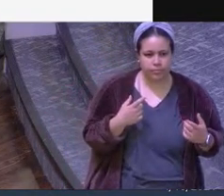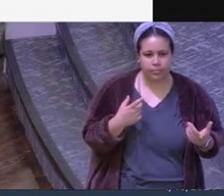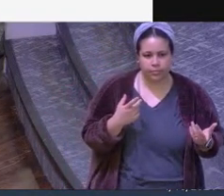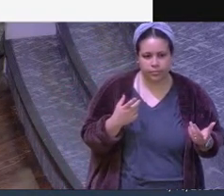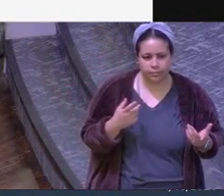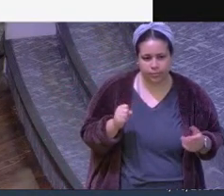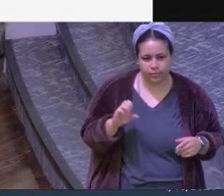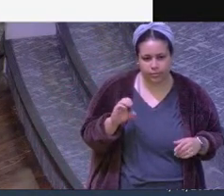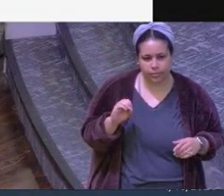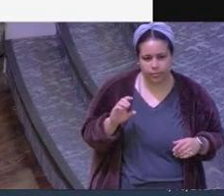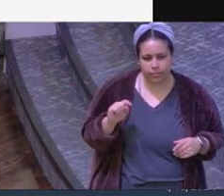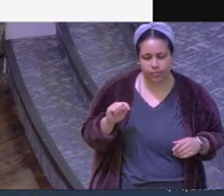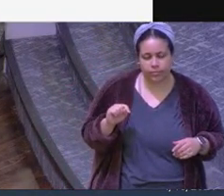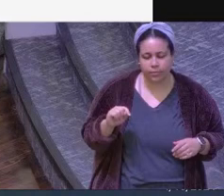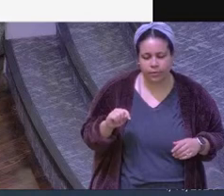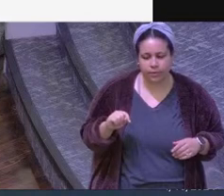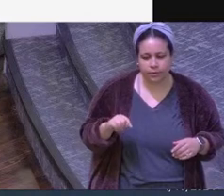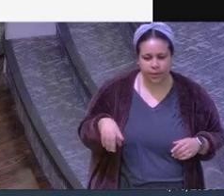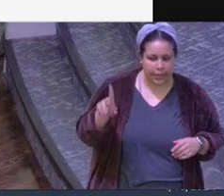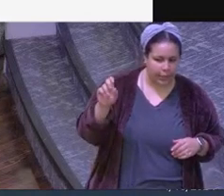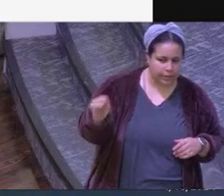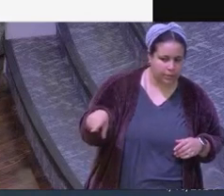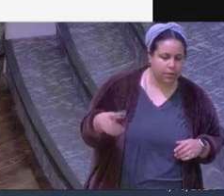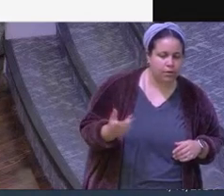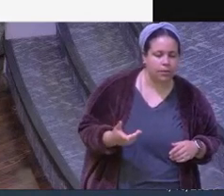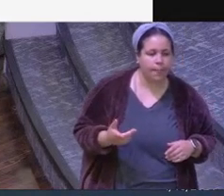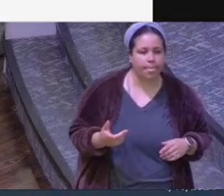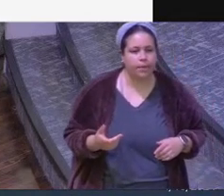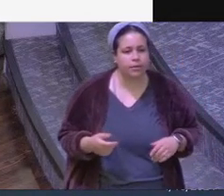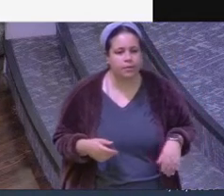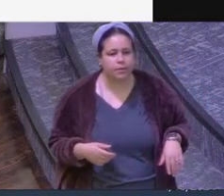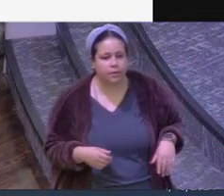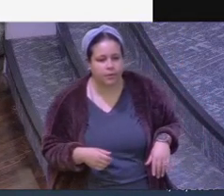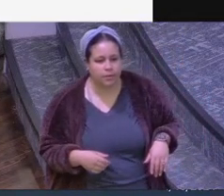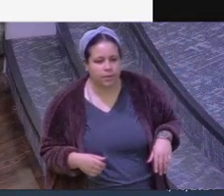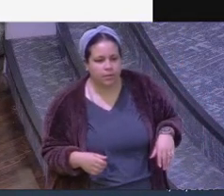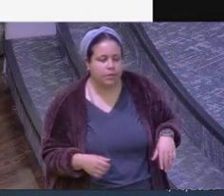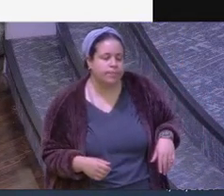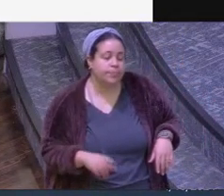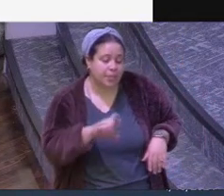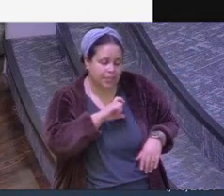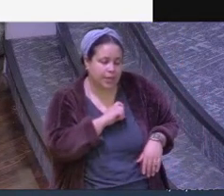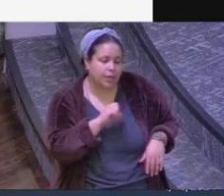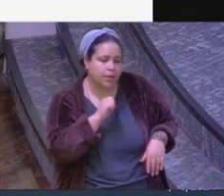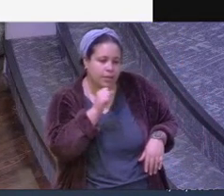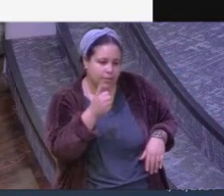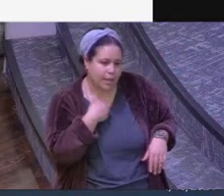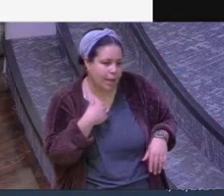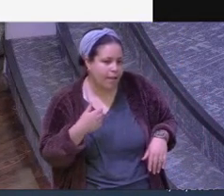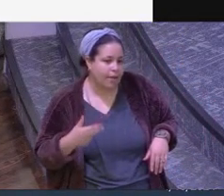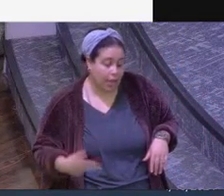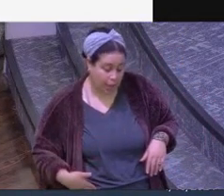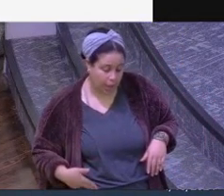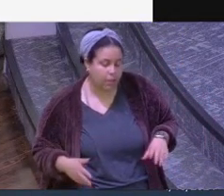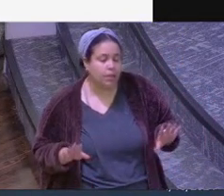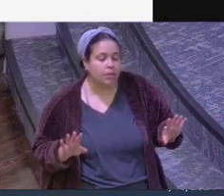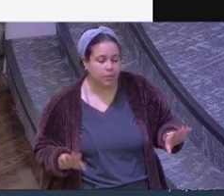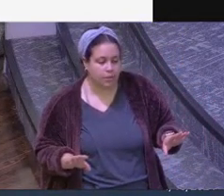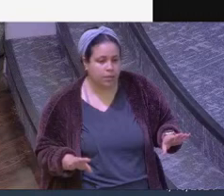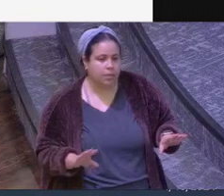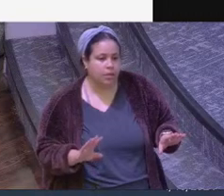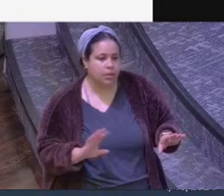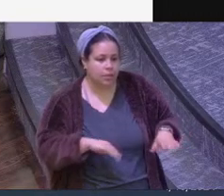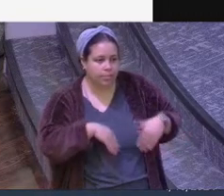definitely. Proposing four unarmed security positions, Clark Middle, Clark Central, Cedar Shoals, and also at CCSD Learning